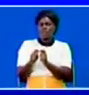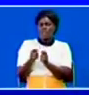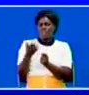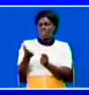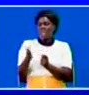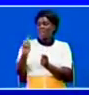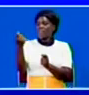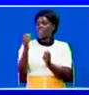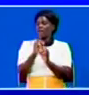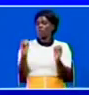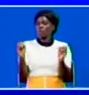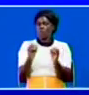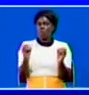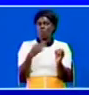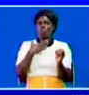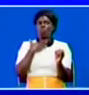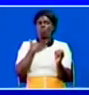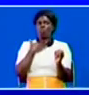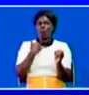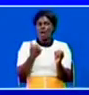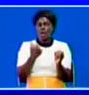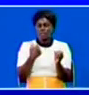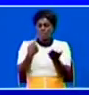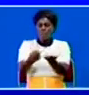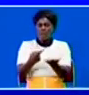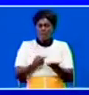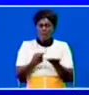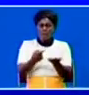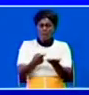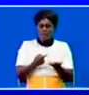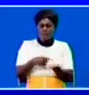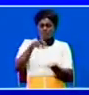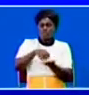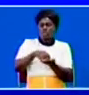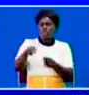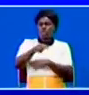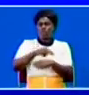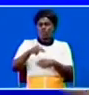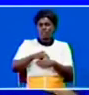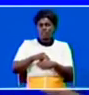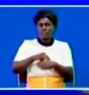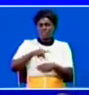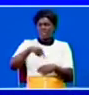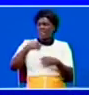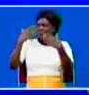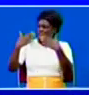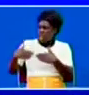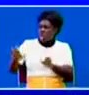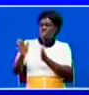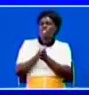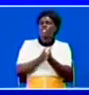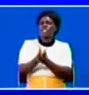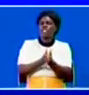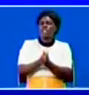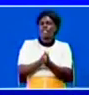Kenyans left out there who still want to genuinely debate the state of our nation? Or have we all just lost interest in the